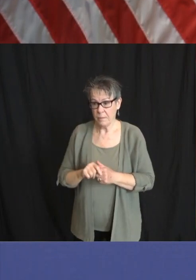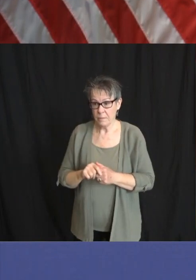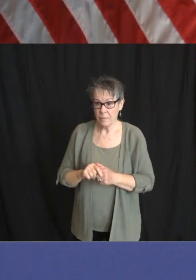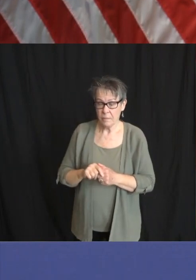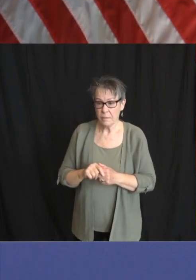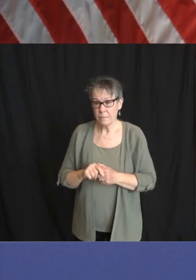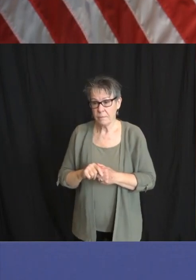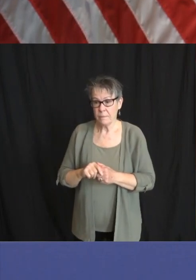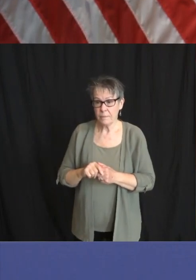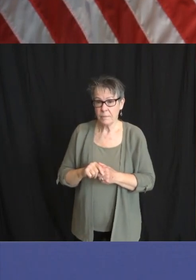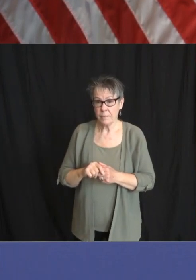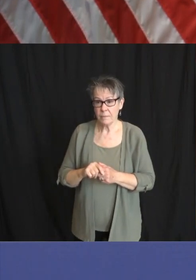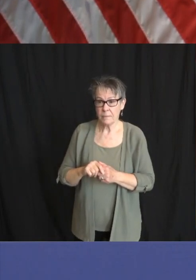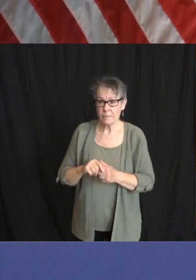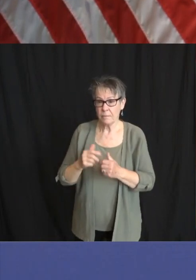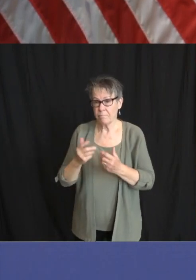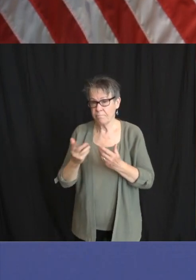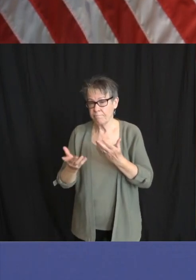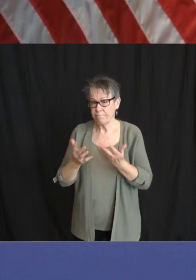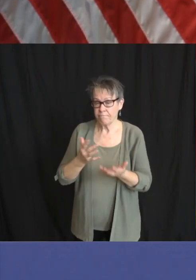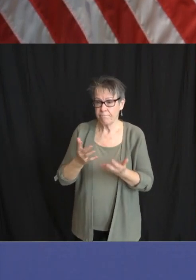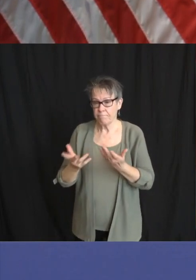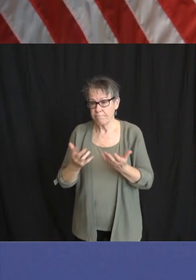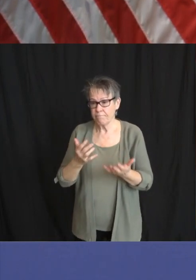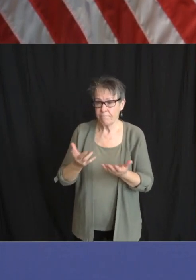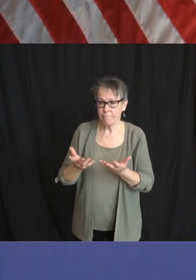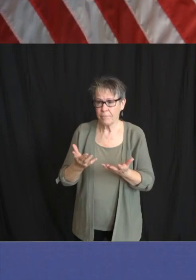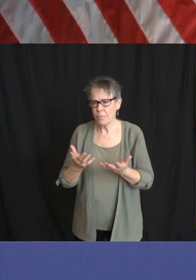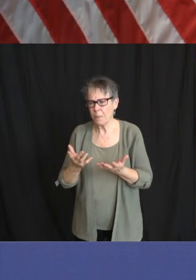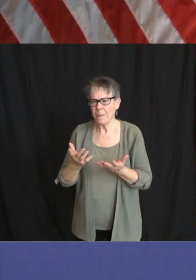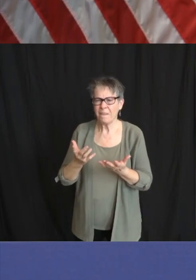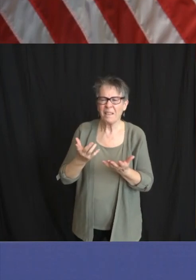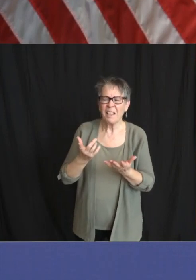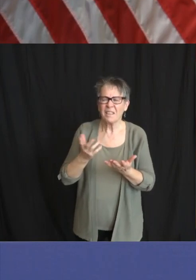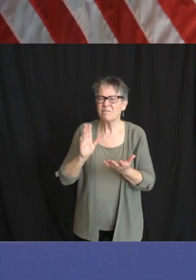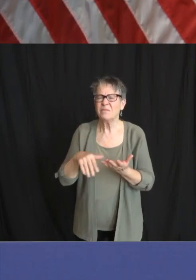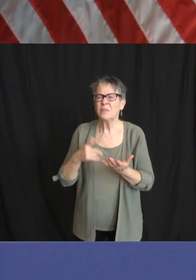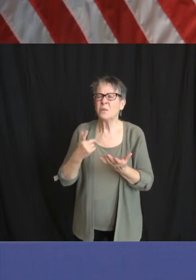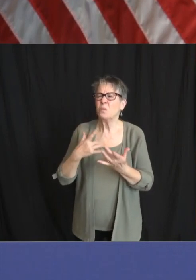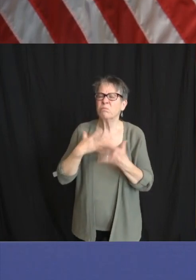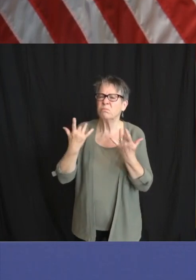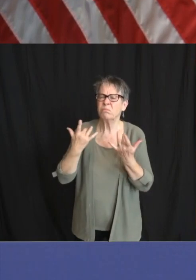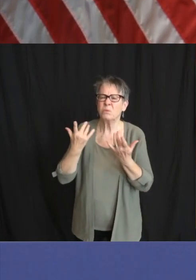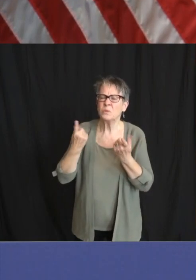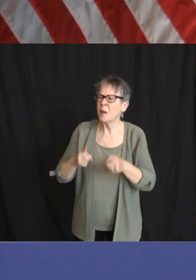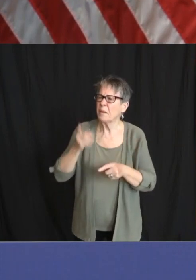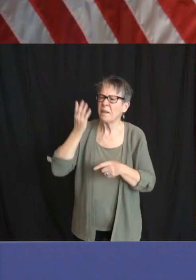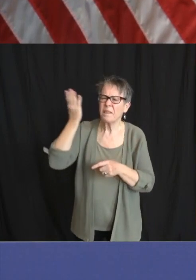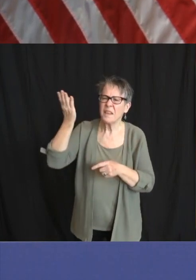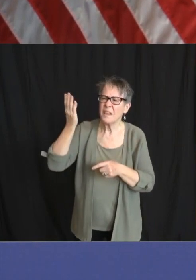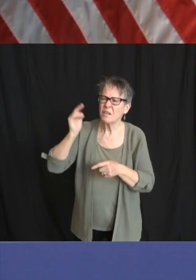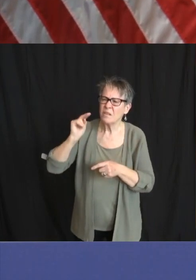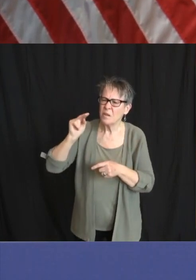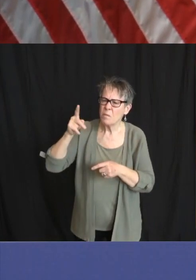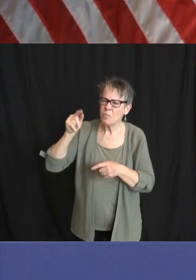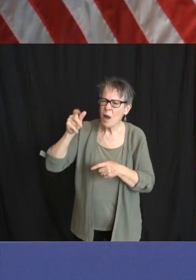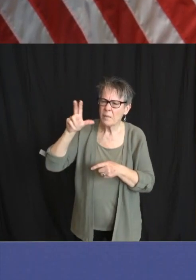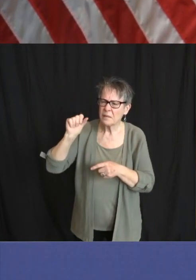could opine as to what the state of play was there in terms of, was it being run to the proper standards, et